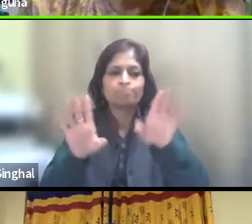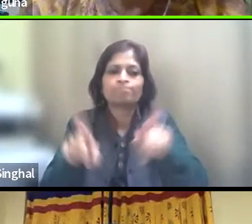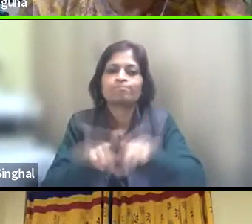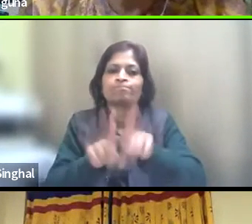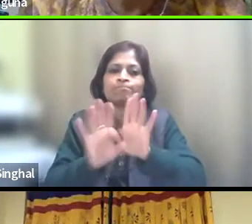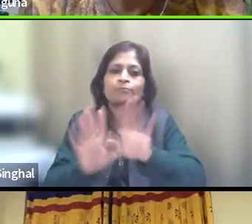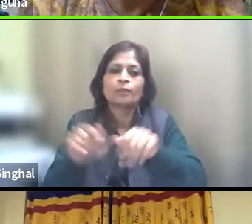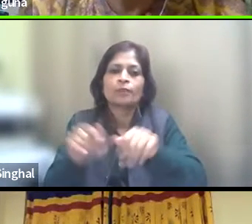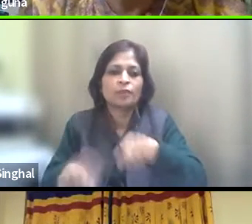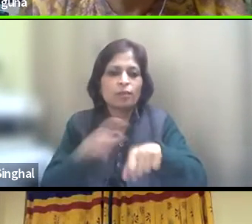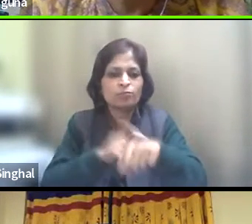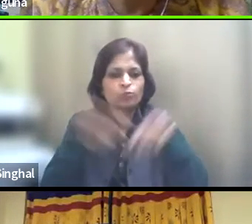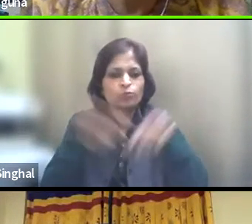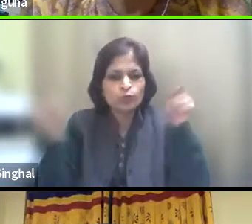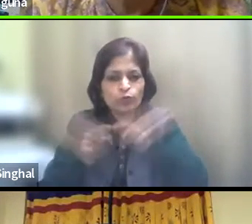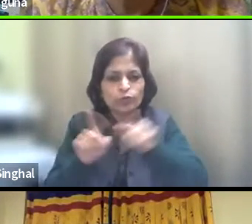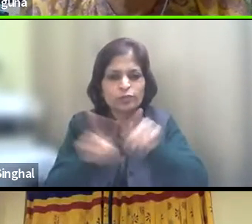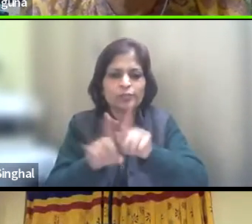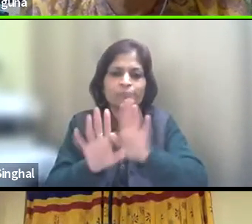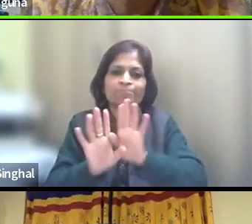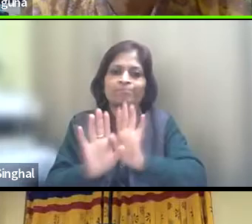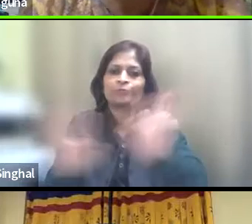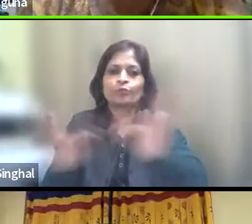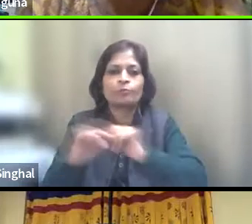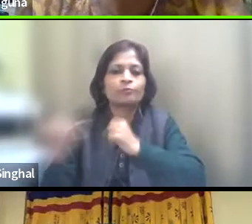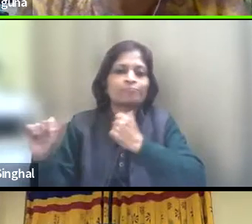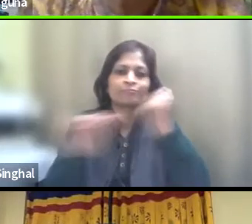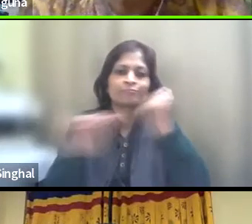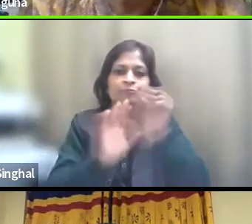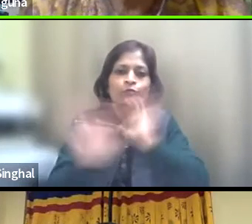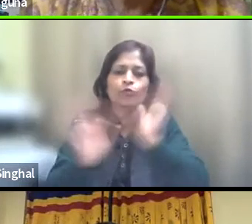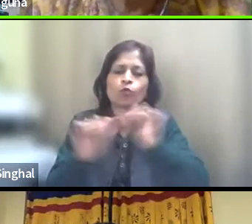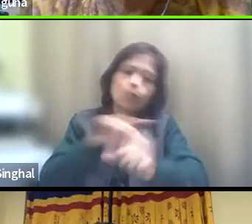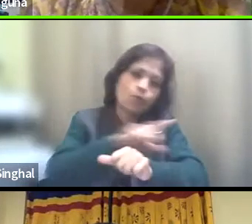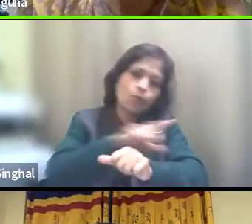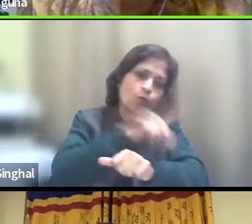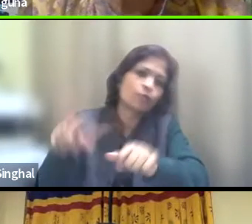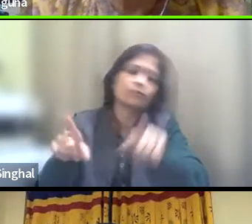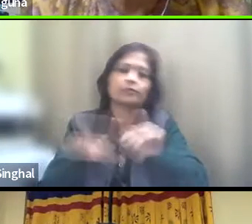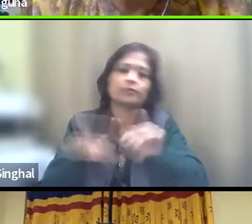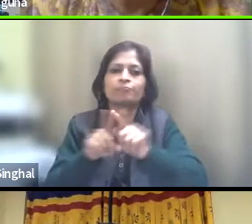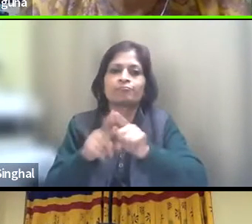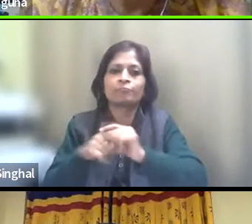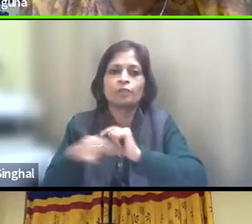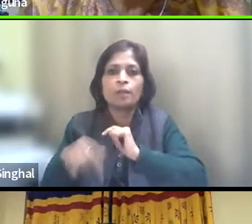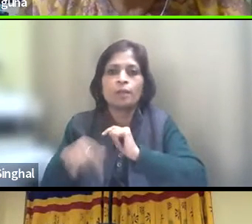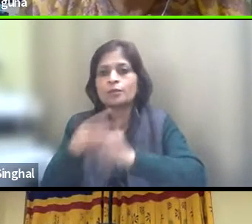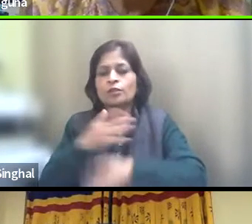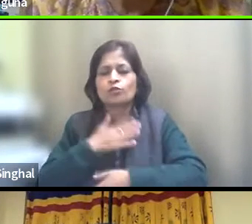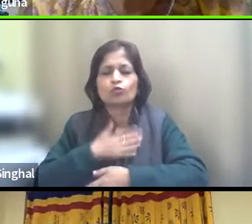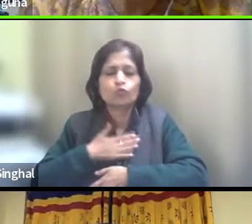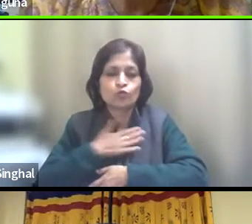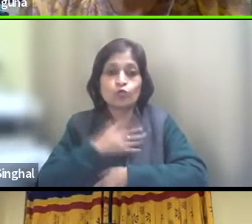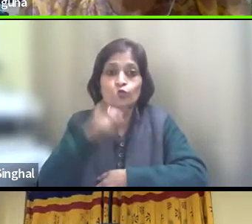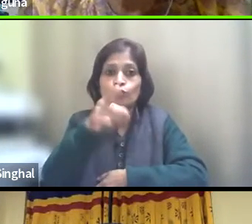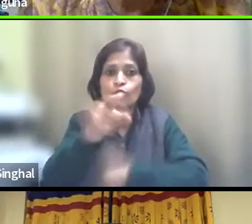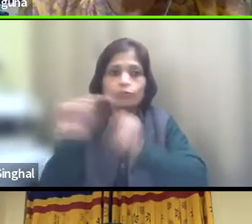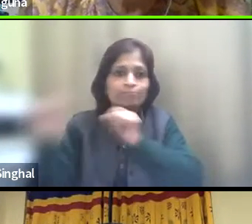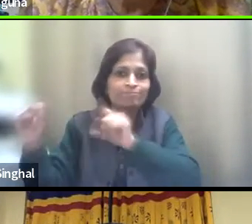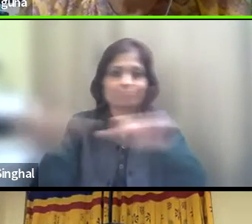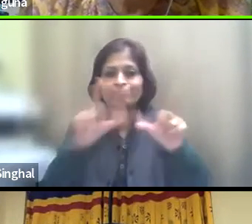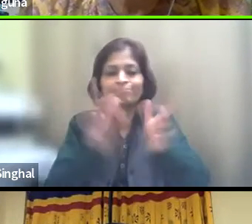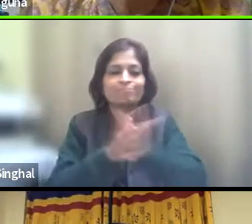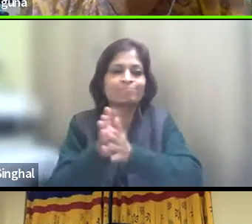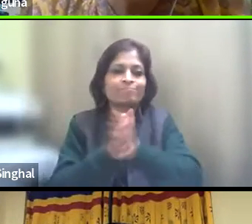so I don't have the opportunity to recap what you've said, but everybody has thoroughly enjoyed your very